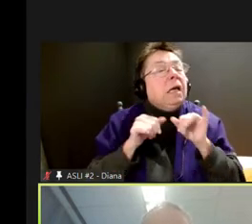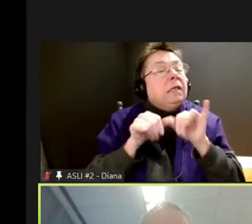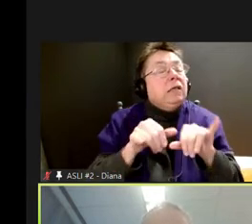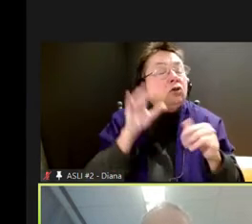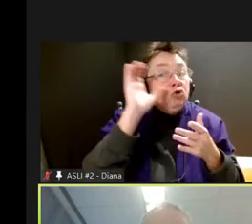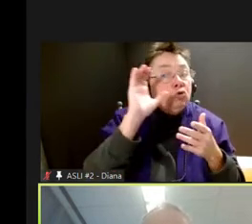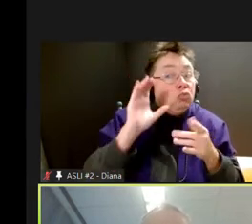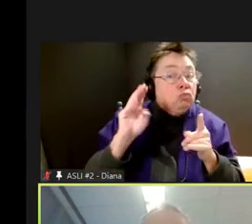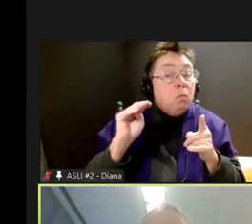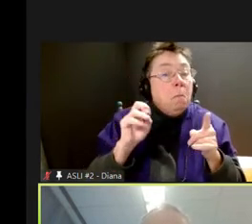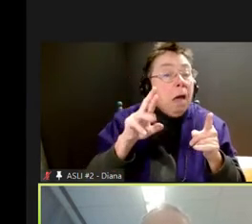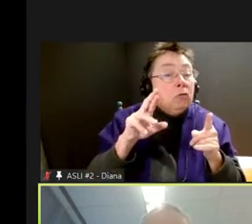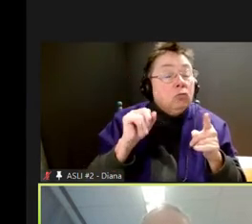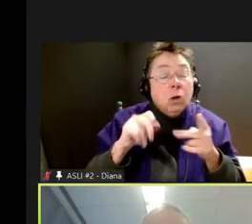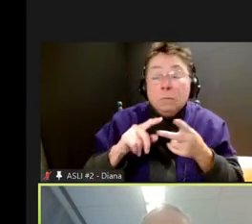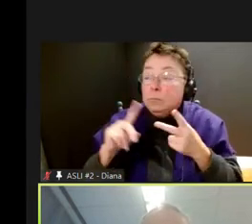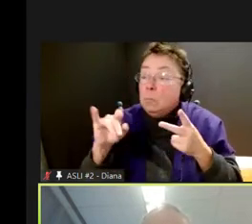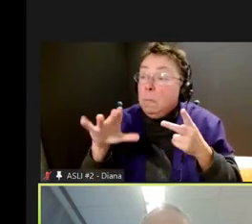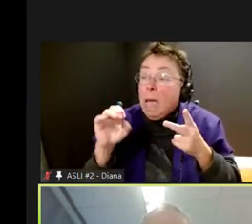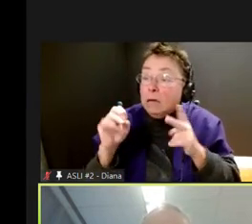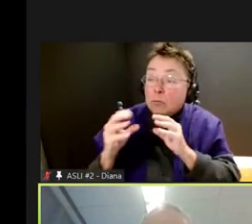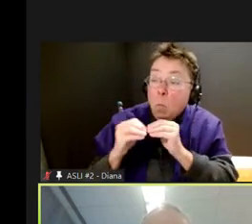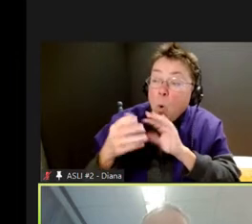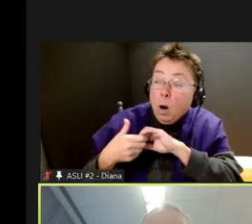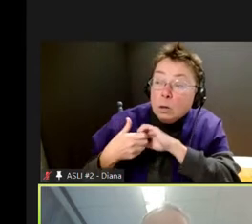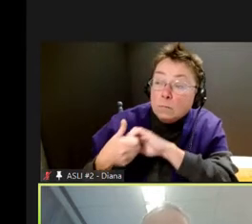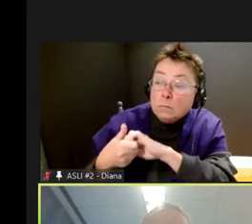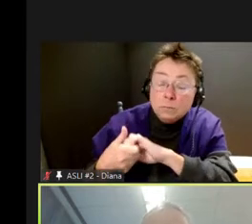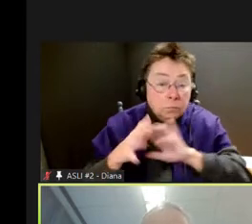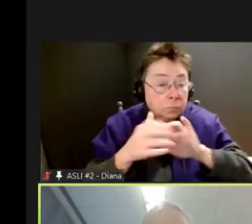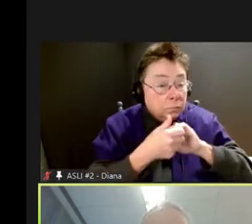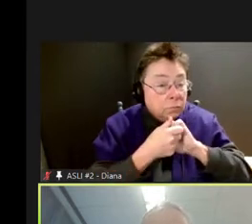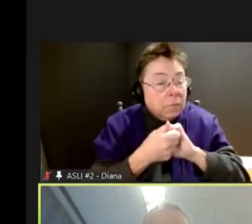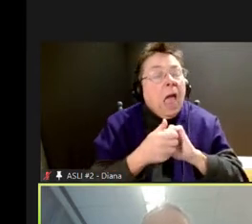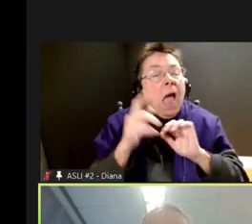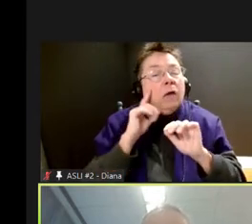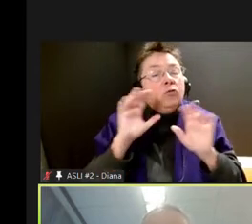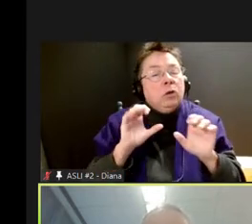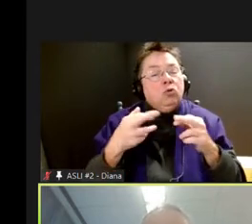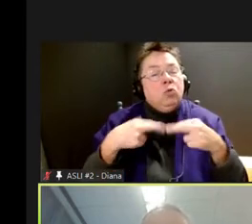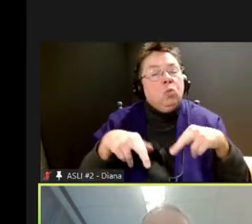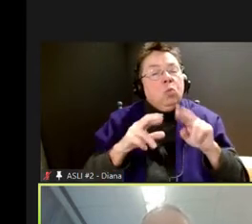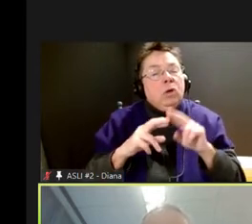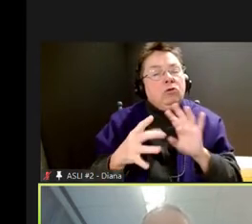Metra and PACE, as we implemented the Regional Connect Pass in